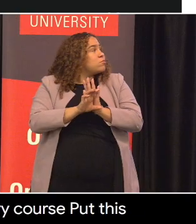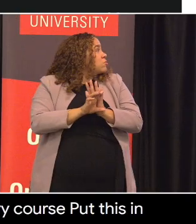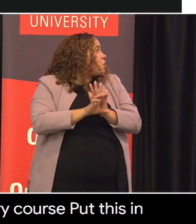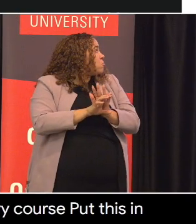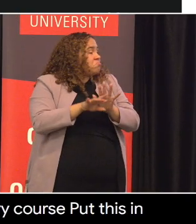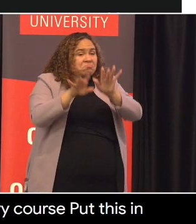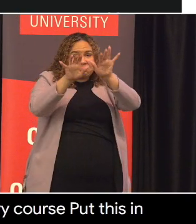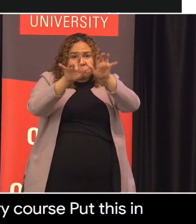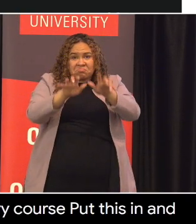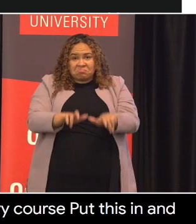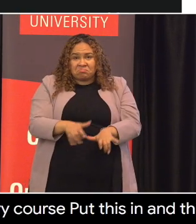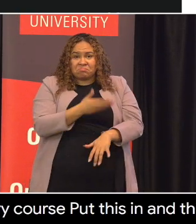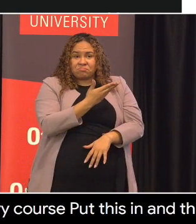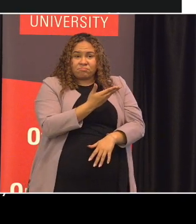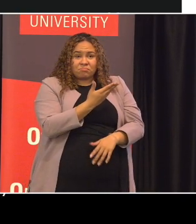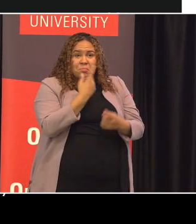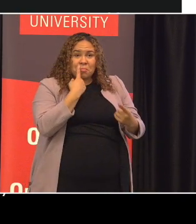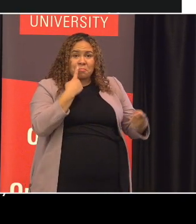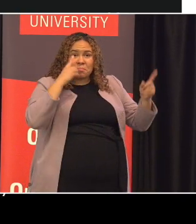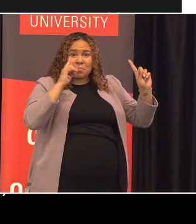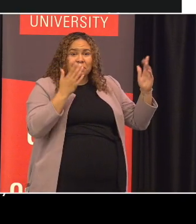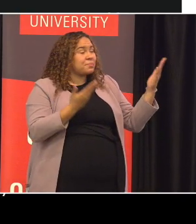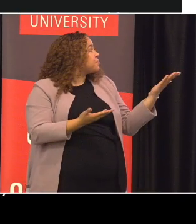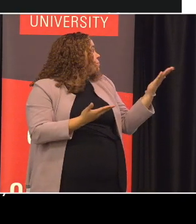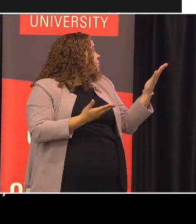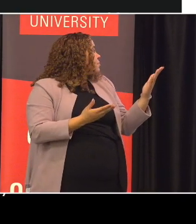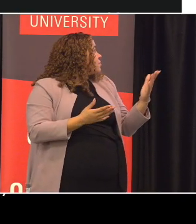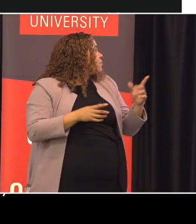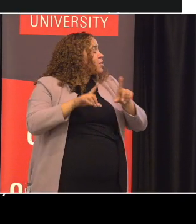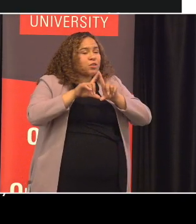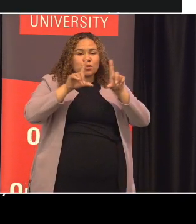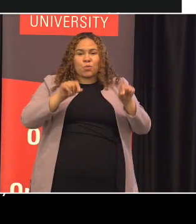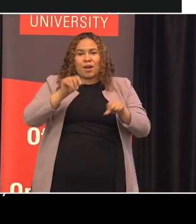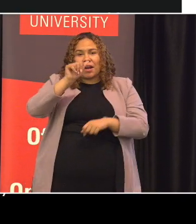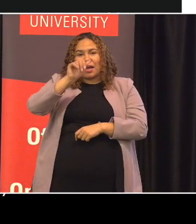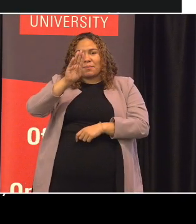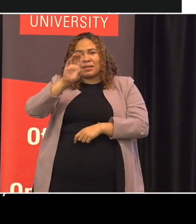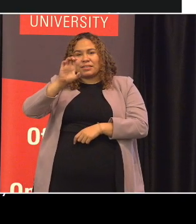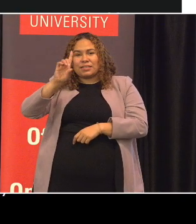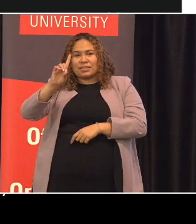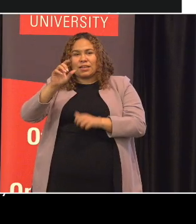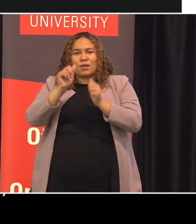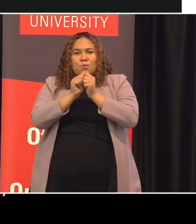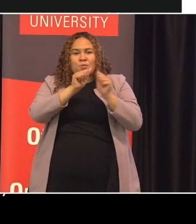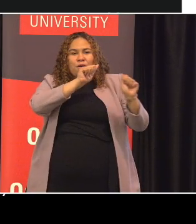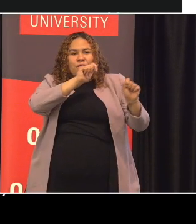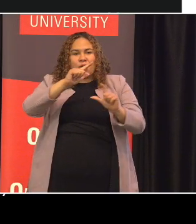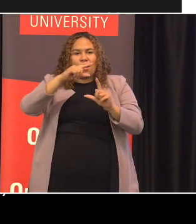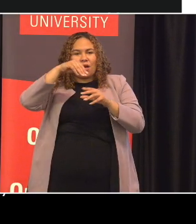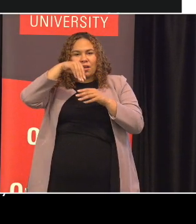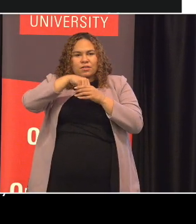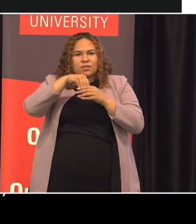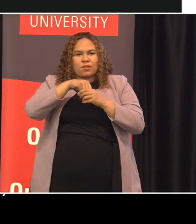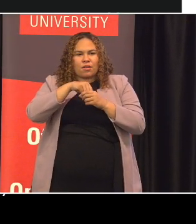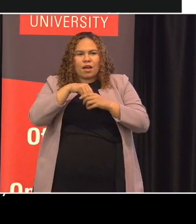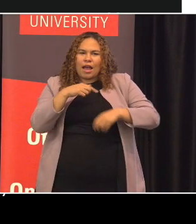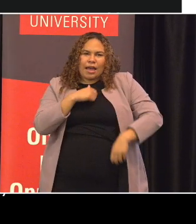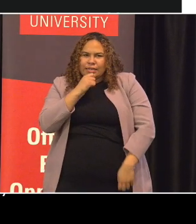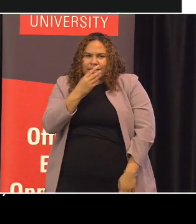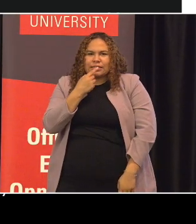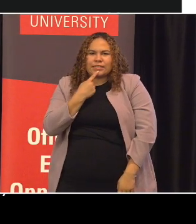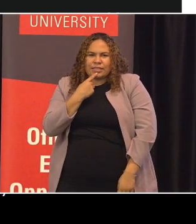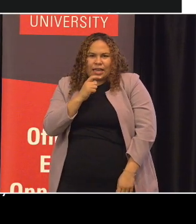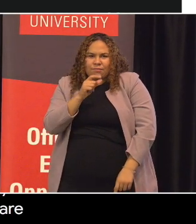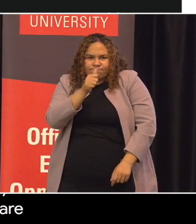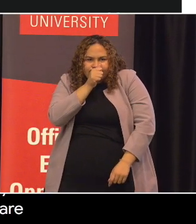in, and this is what it gave me. Square, ABCD, with all 4 interior labels. Well, this one I didn't tell it couldn't tell me it